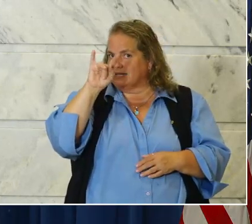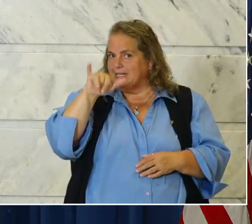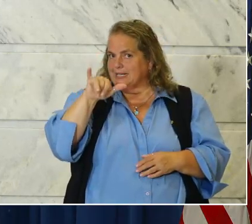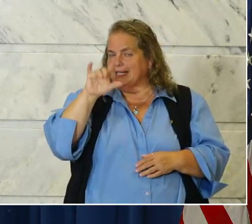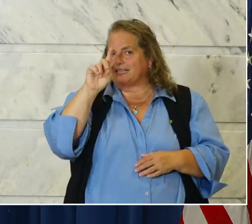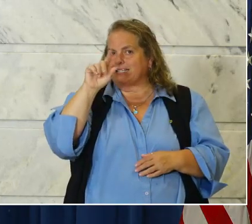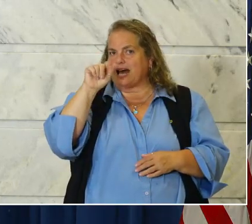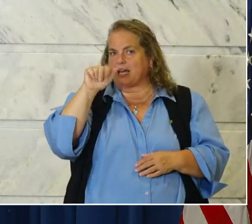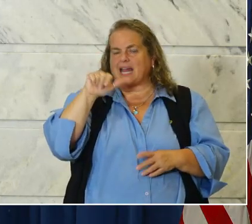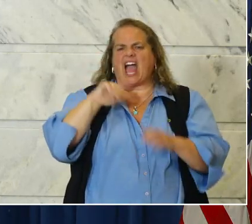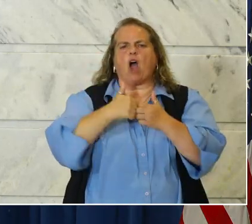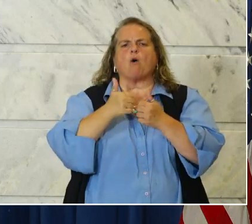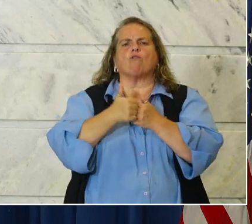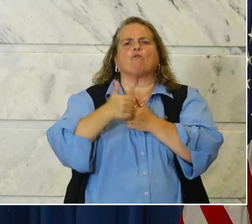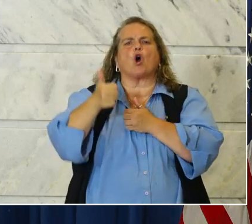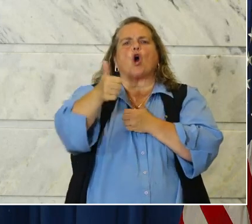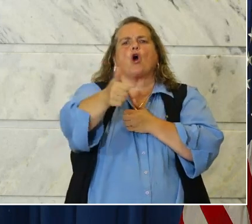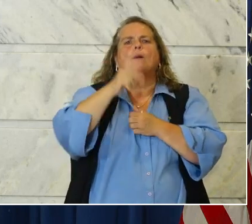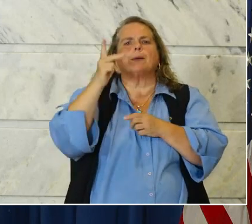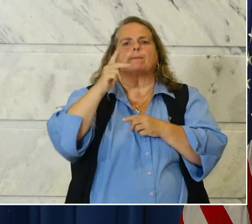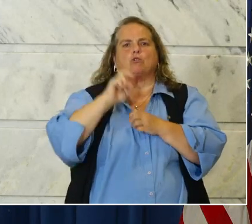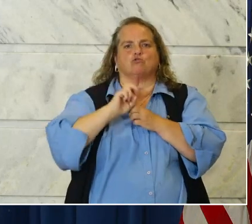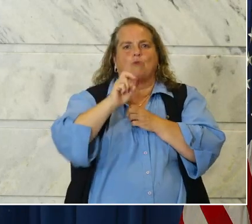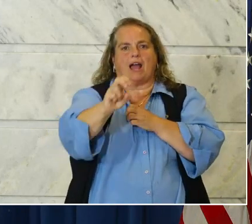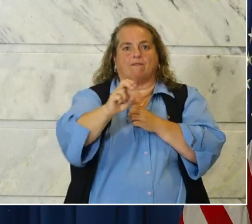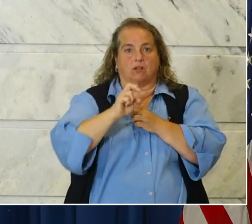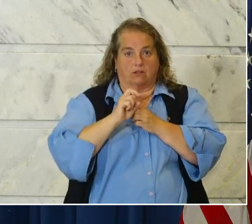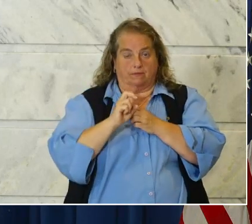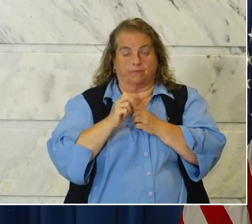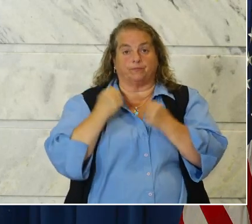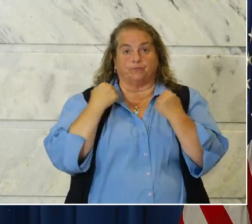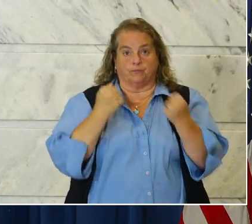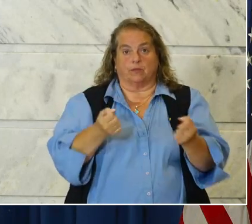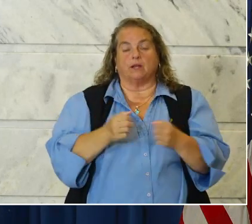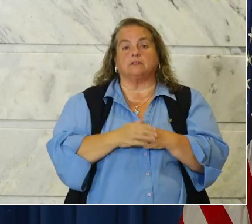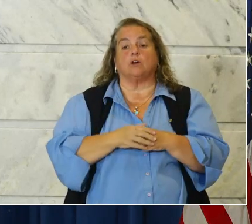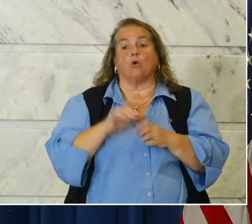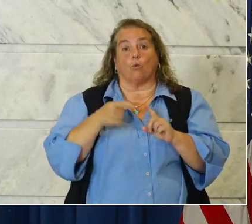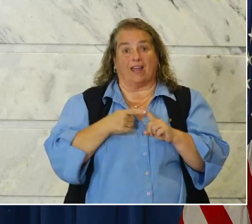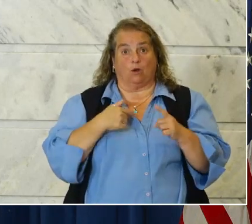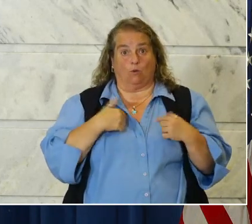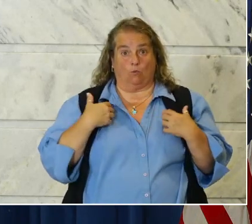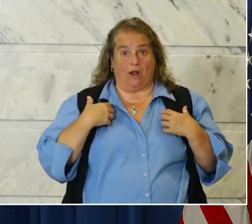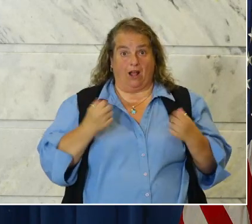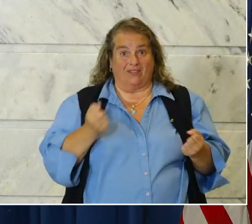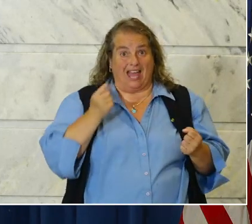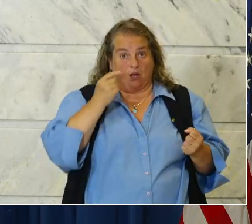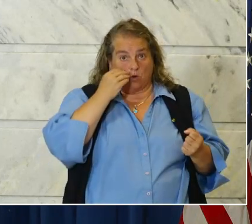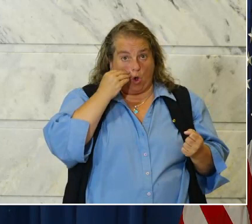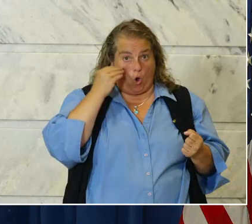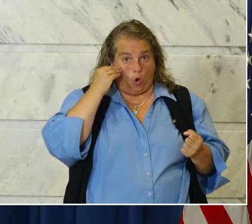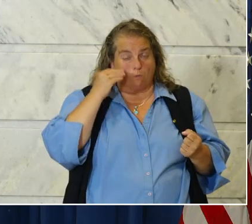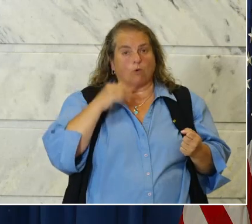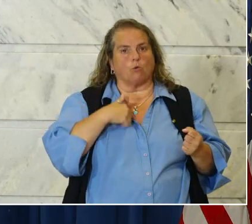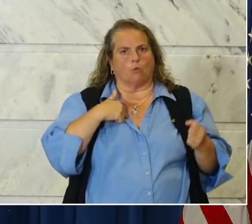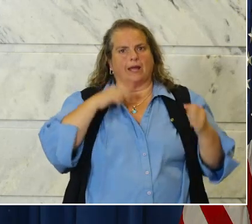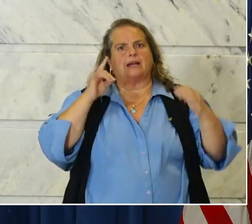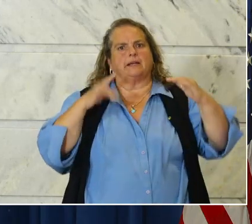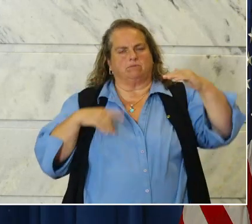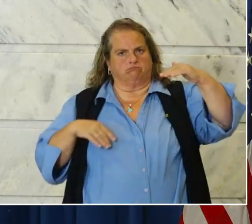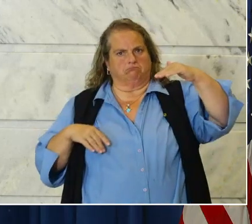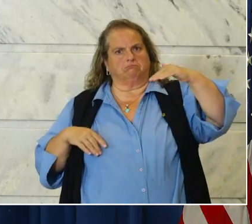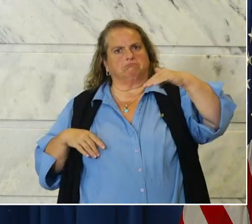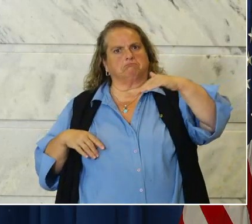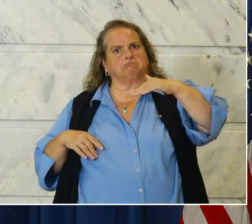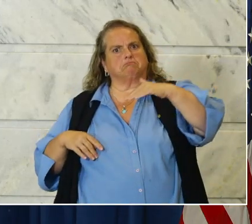far people traveled. And they show here, back when we were healthy at home, how we dipped to probably about